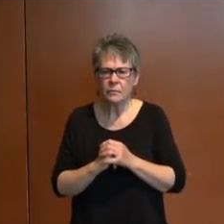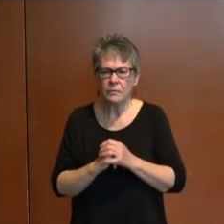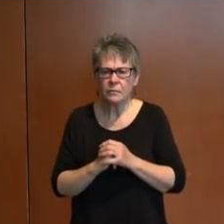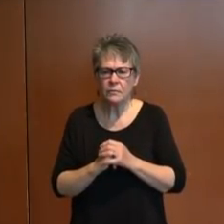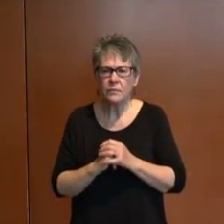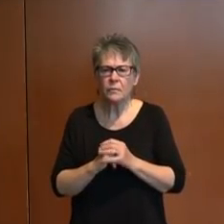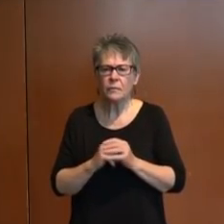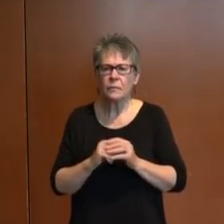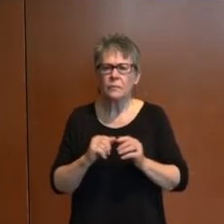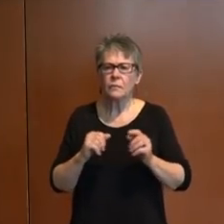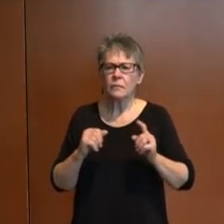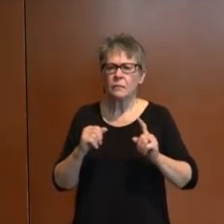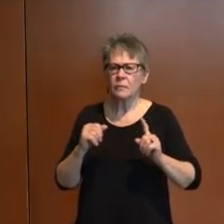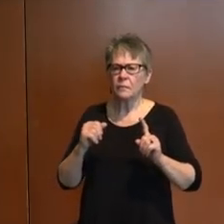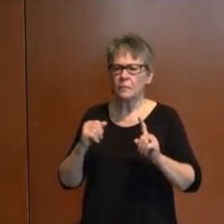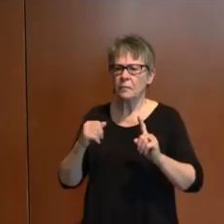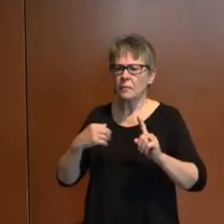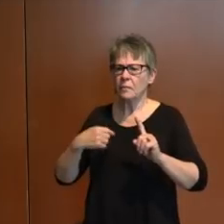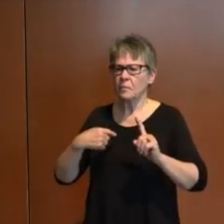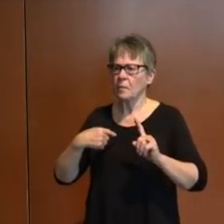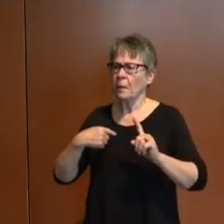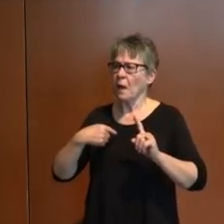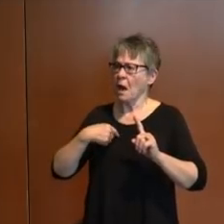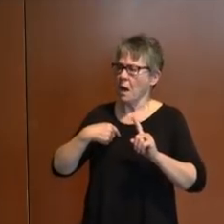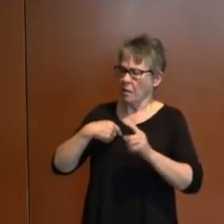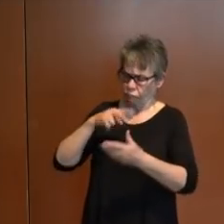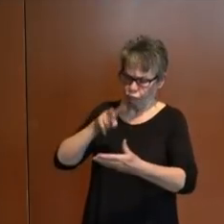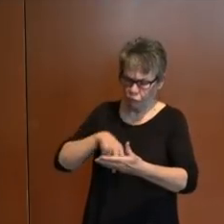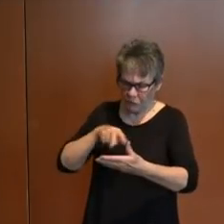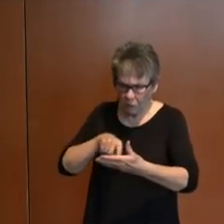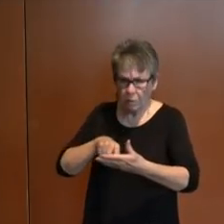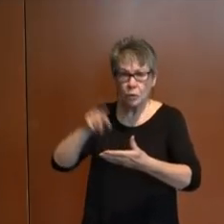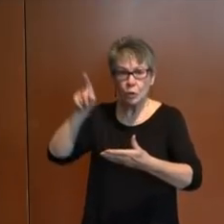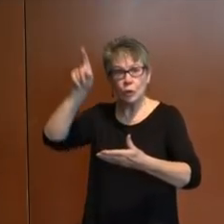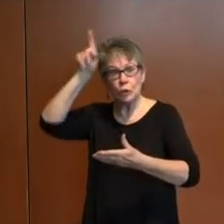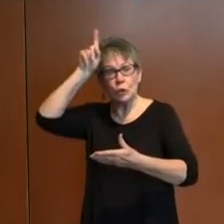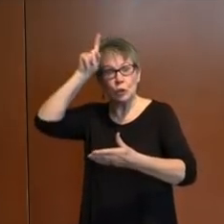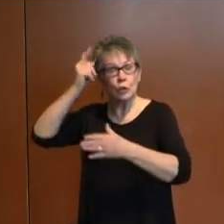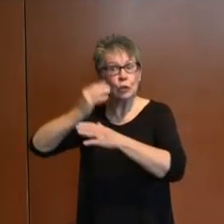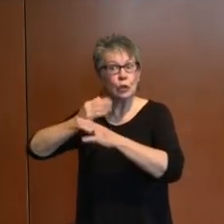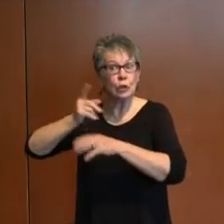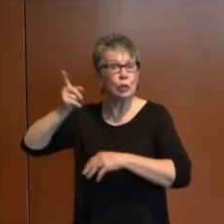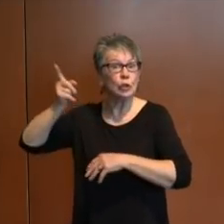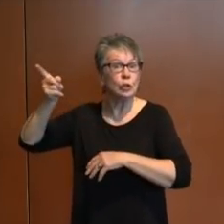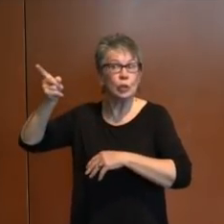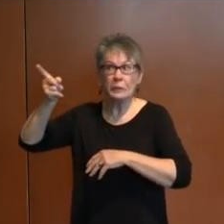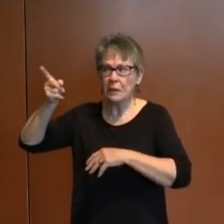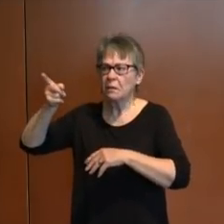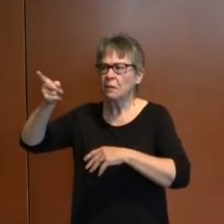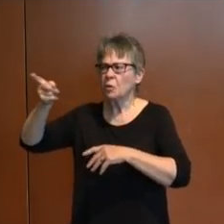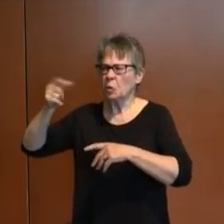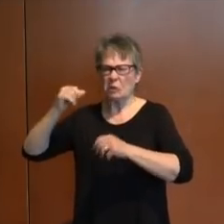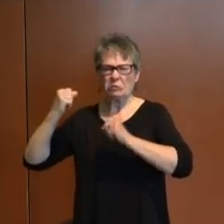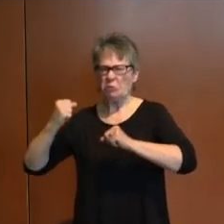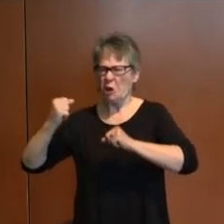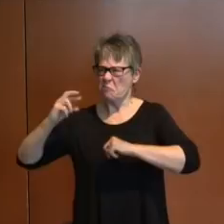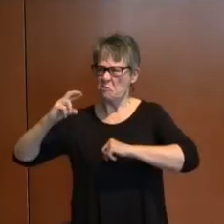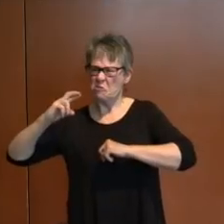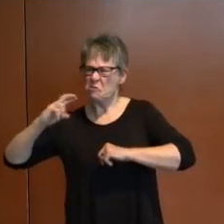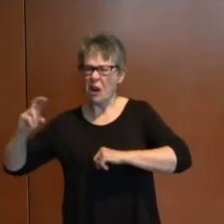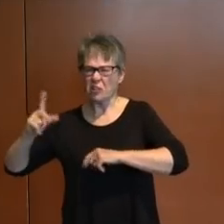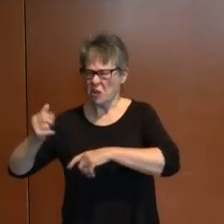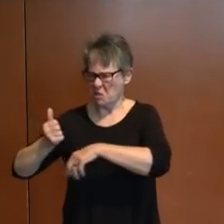anti-Semitic group of folks there are doing the same thing, vilifying the Jewish community there as well. So regardless of how you